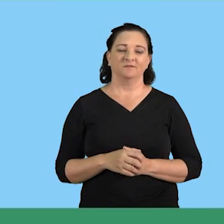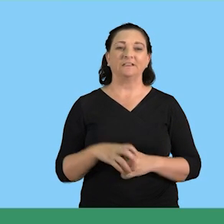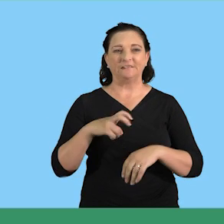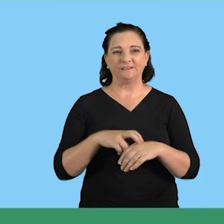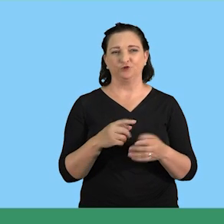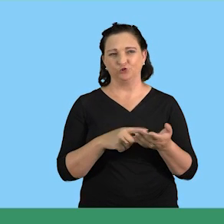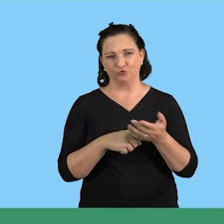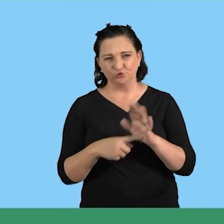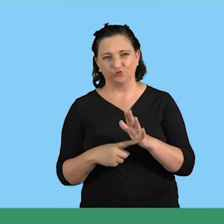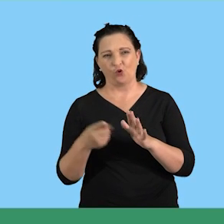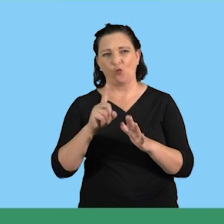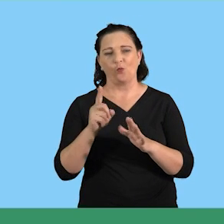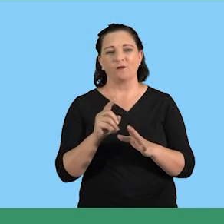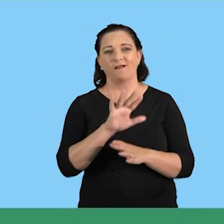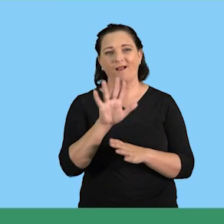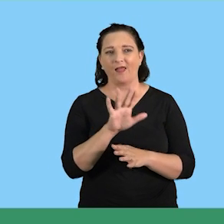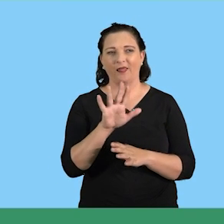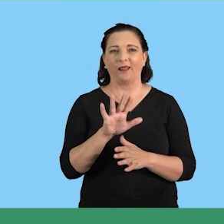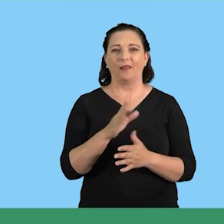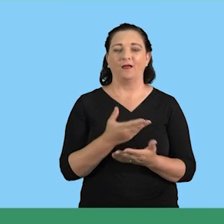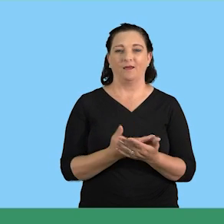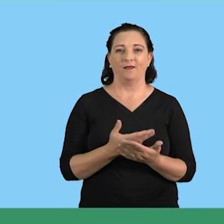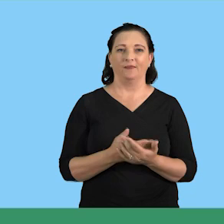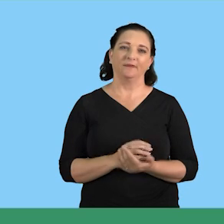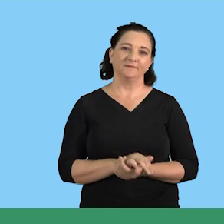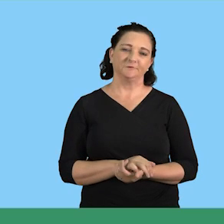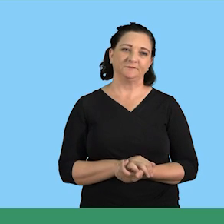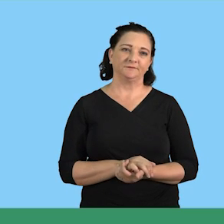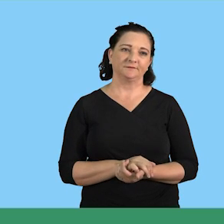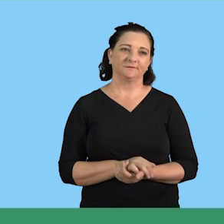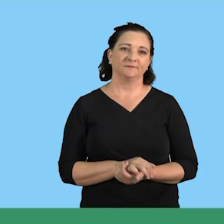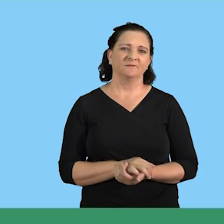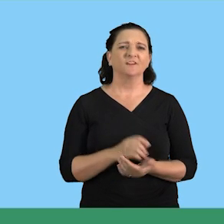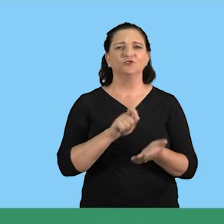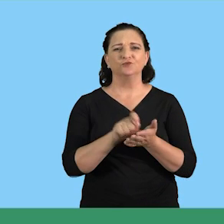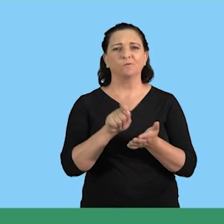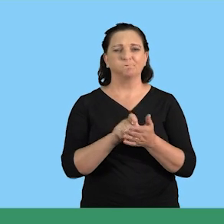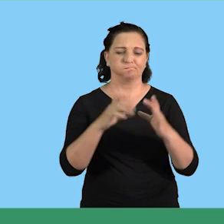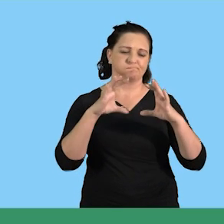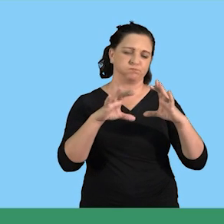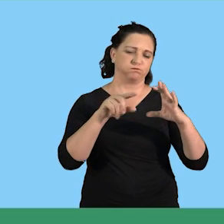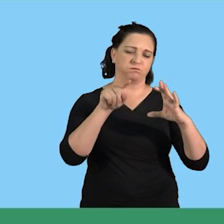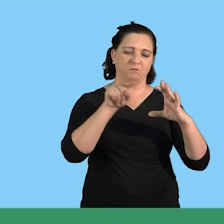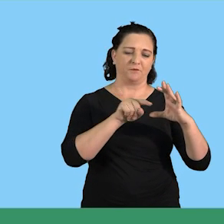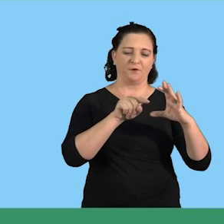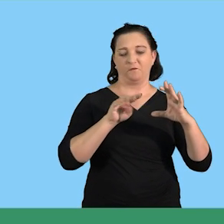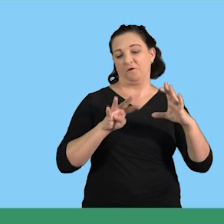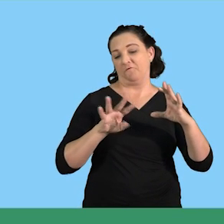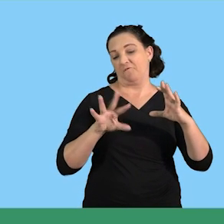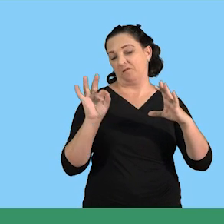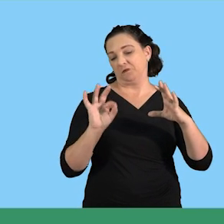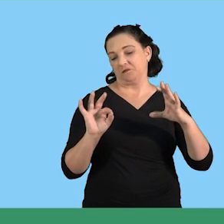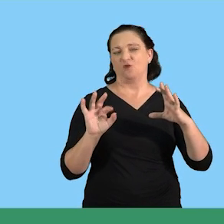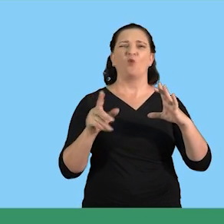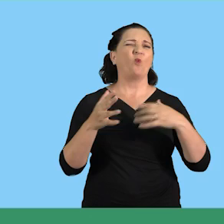needs to be indicated there. And so this is your pie chart. Maybe you can write here, it's 45% of whatever that